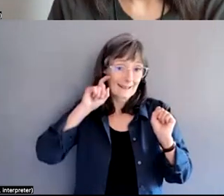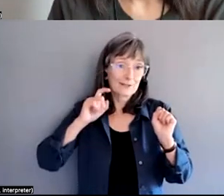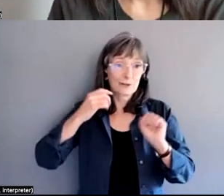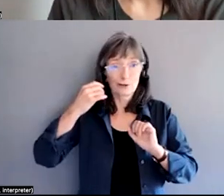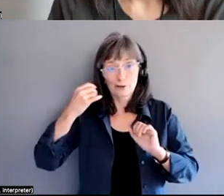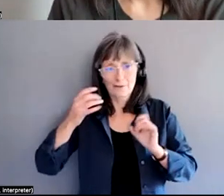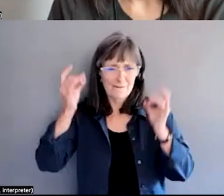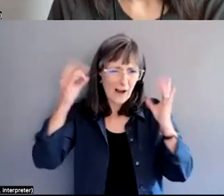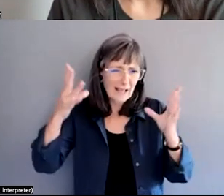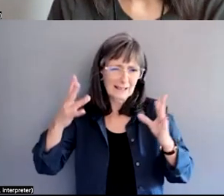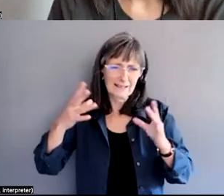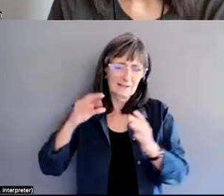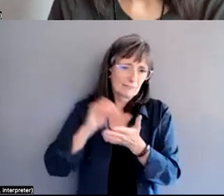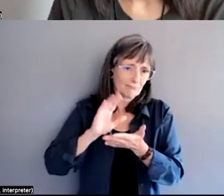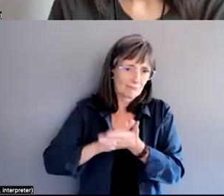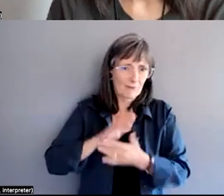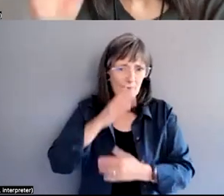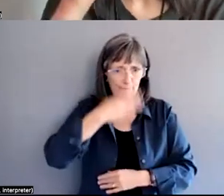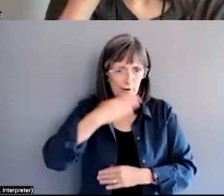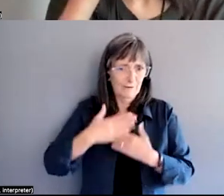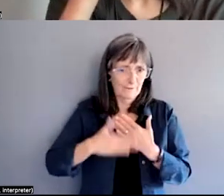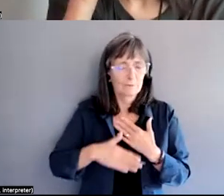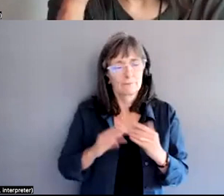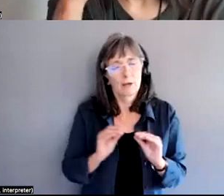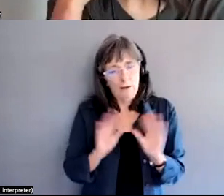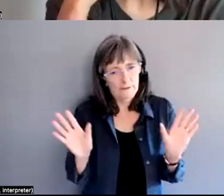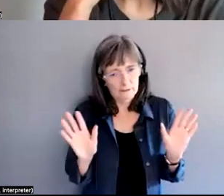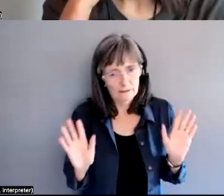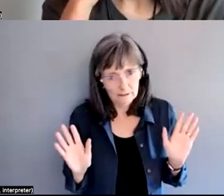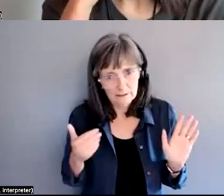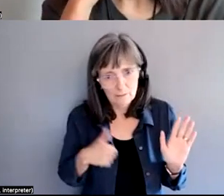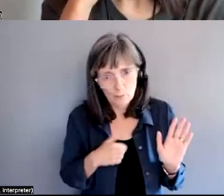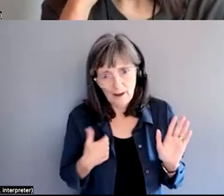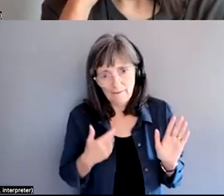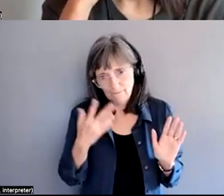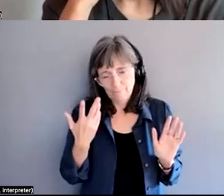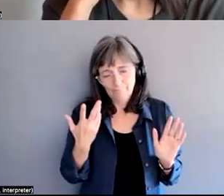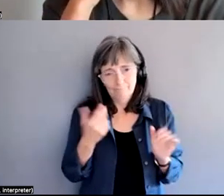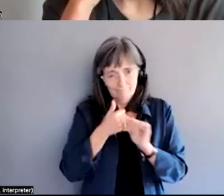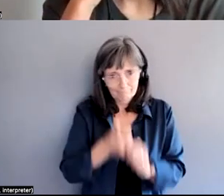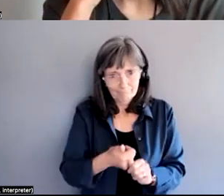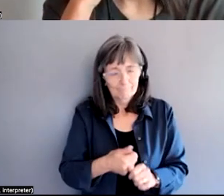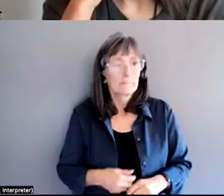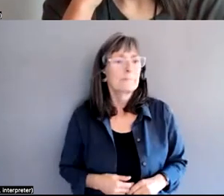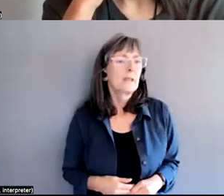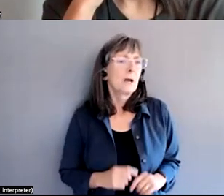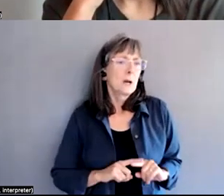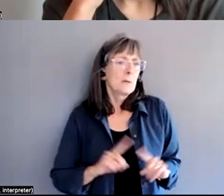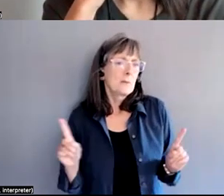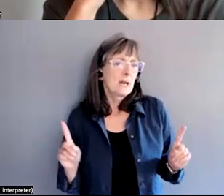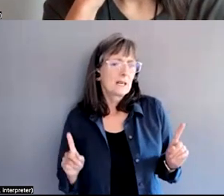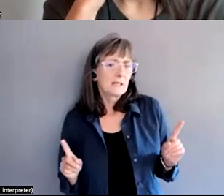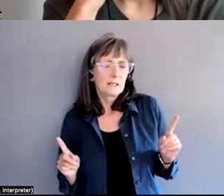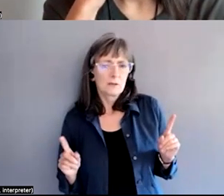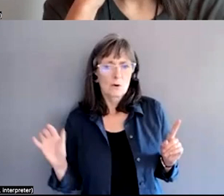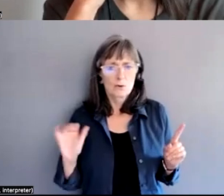violence and that kind of thing is kind of obvious. But I want to talk a little bit about some other